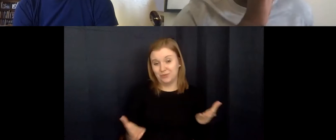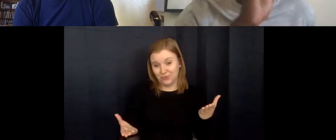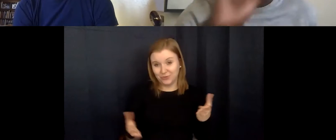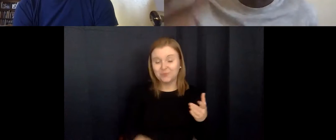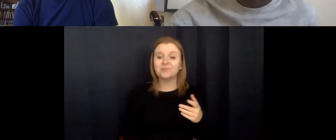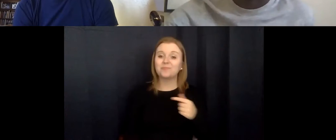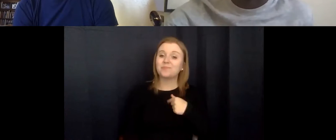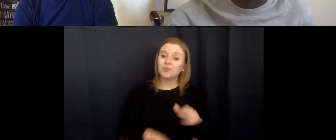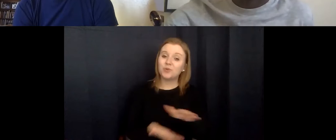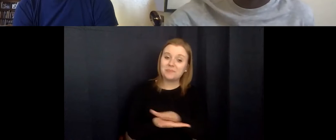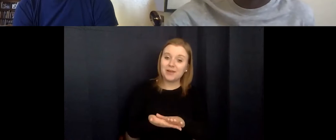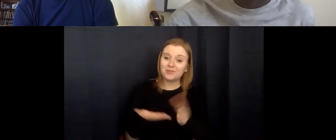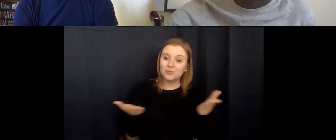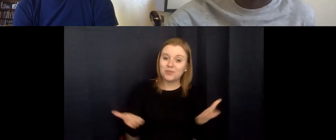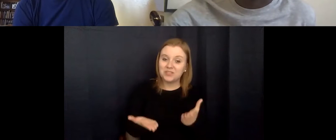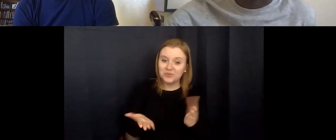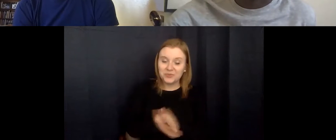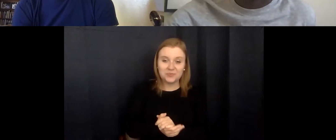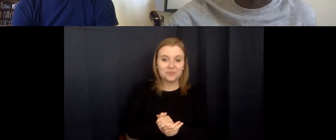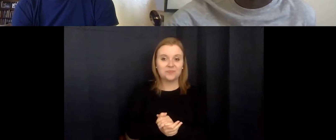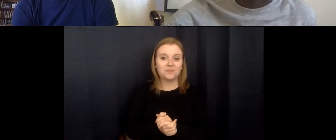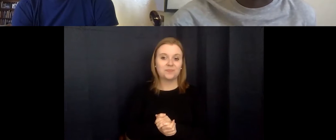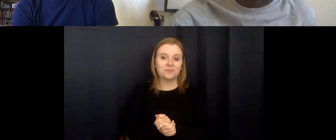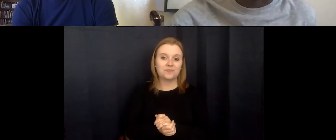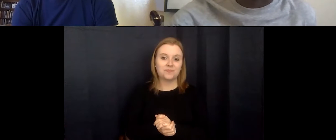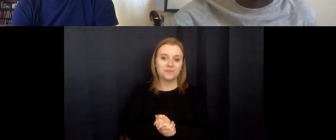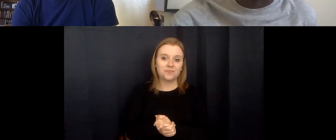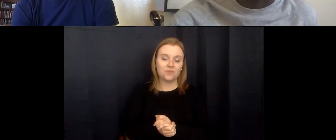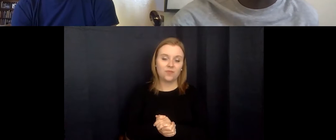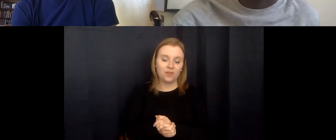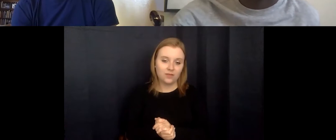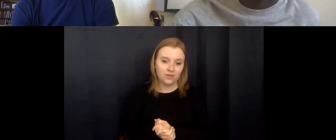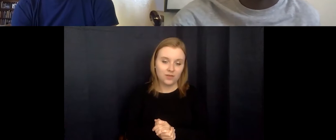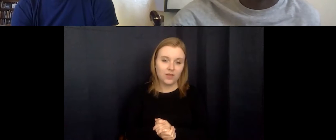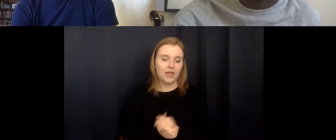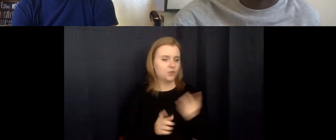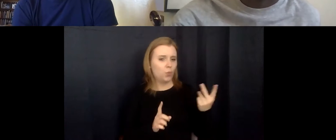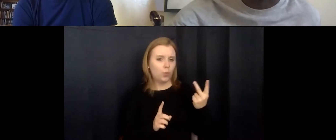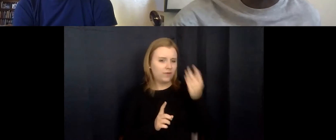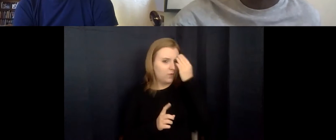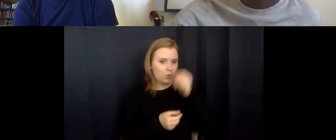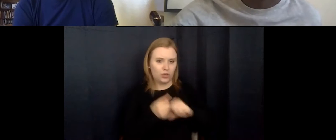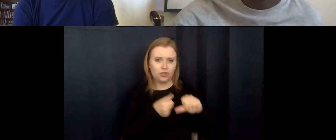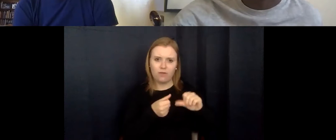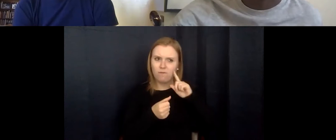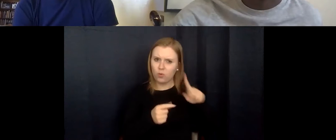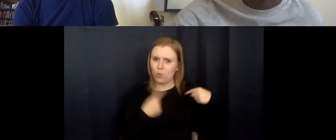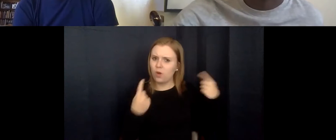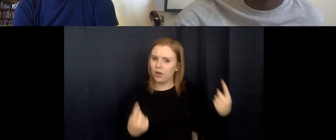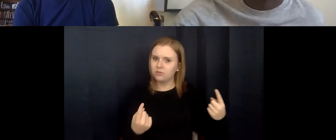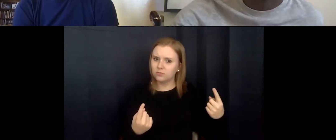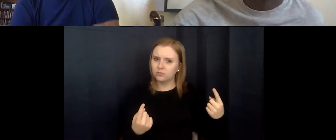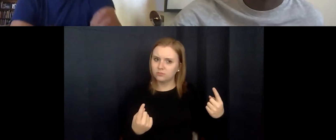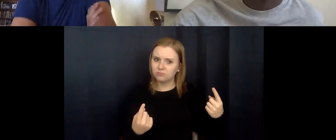to be here. Yeah, to think through these things with we've known each other for a while,